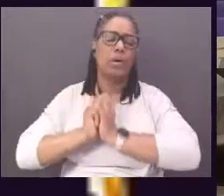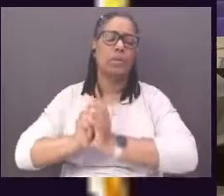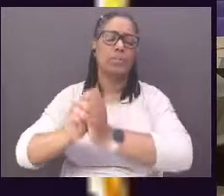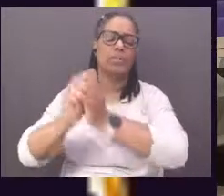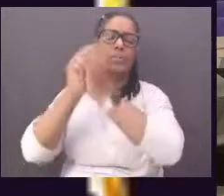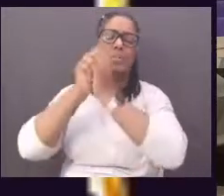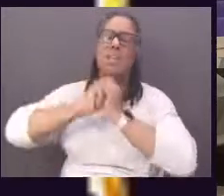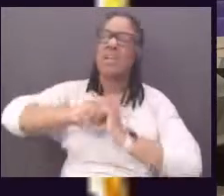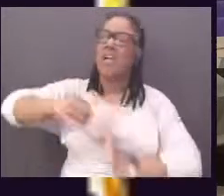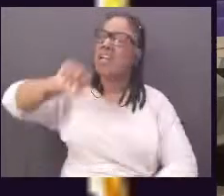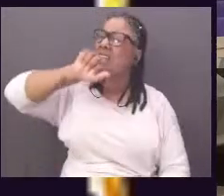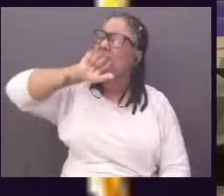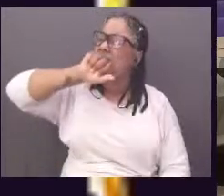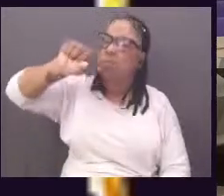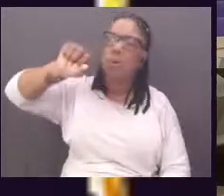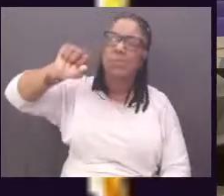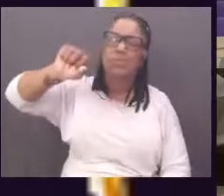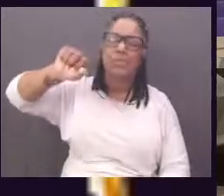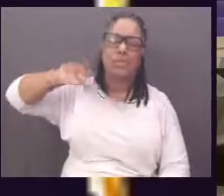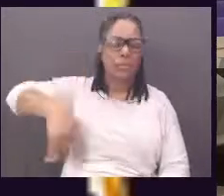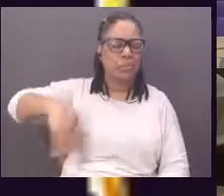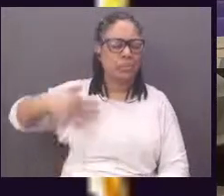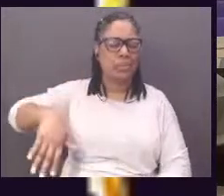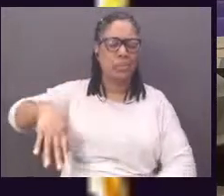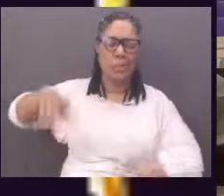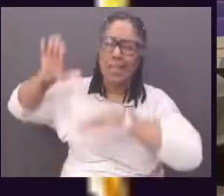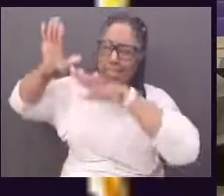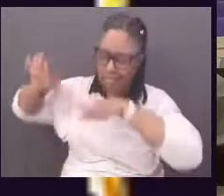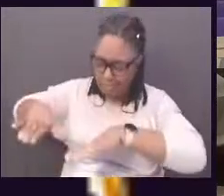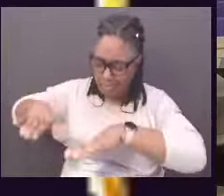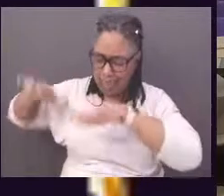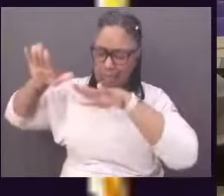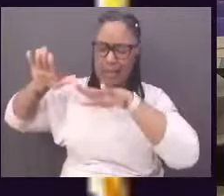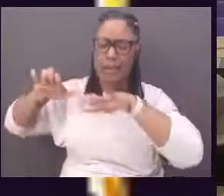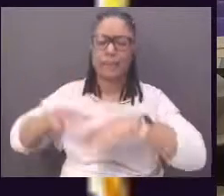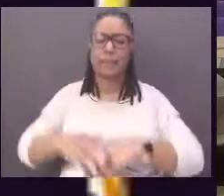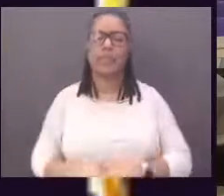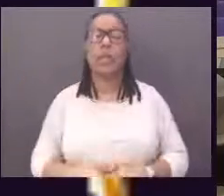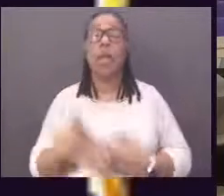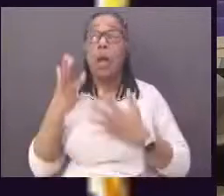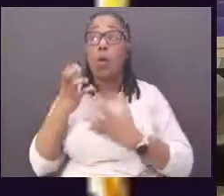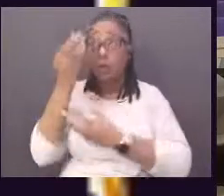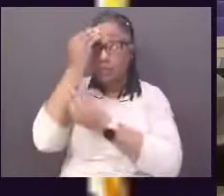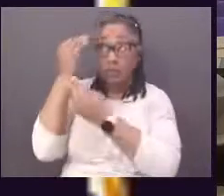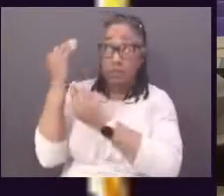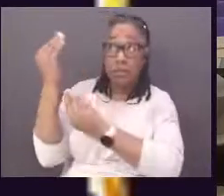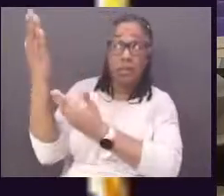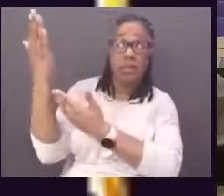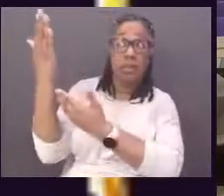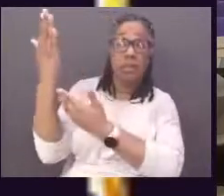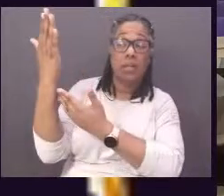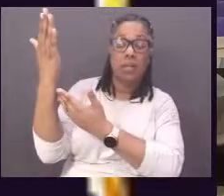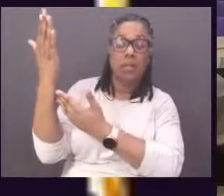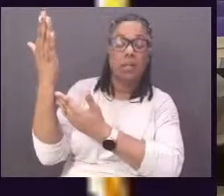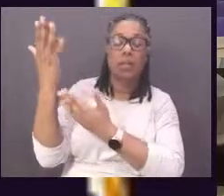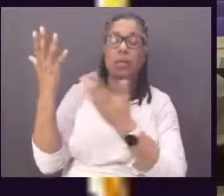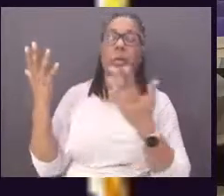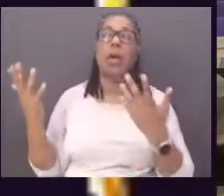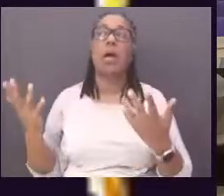and adore you. I want to tell you that I love you.